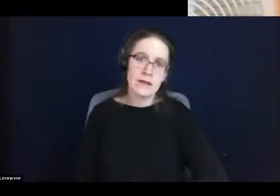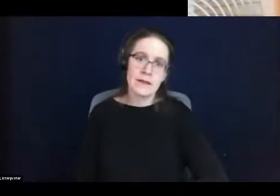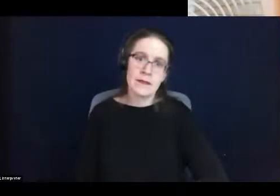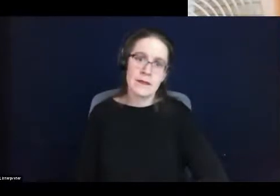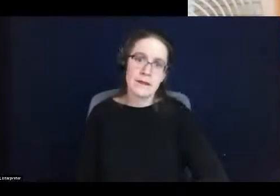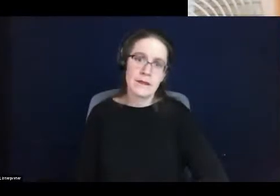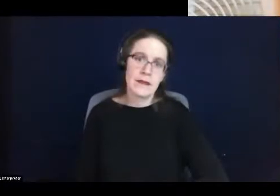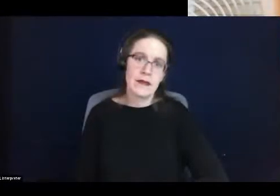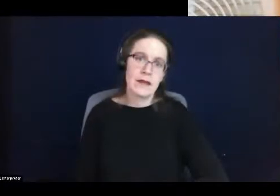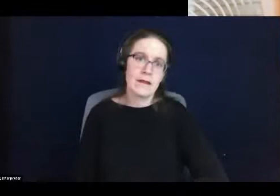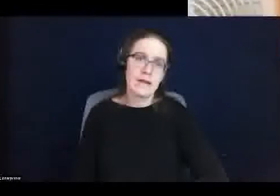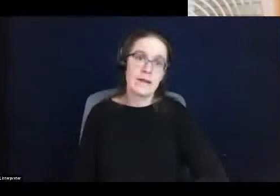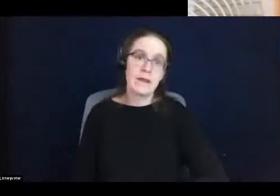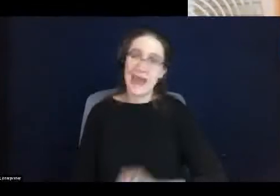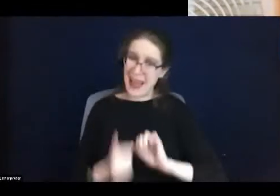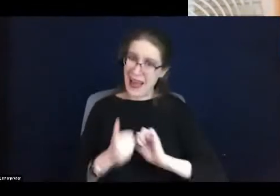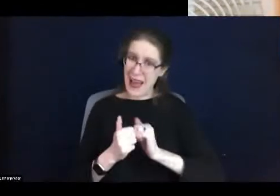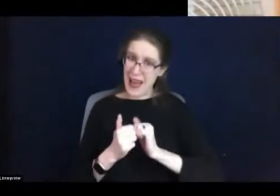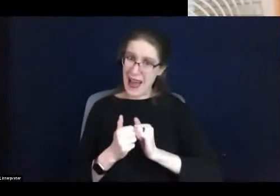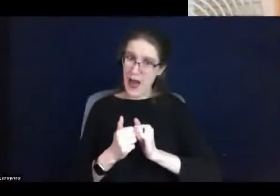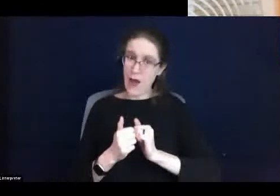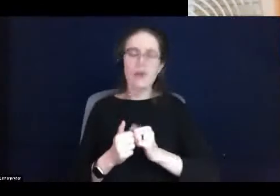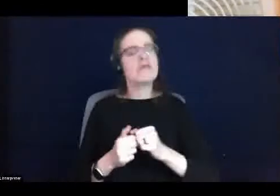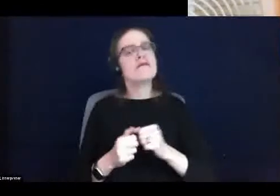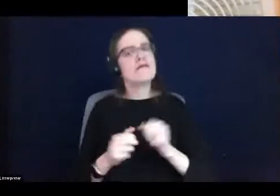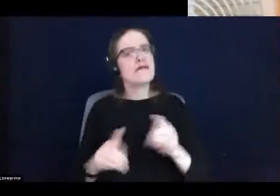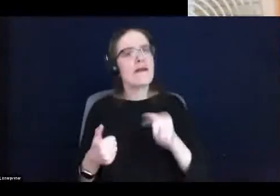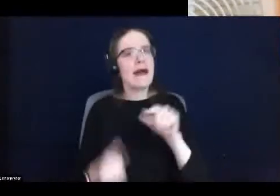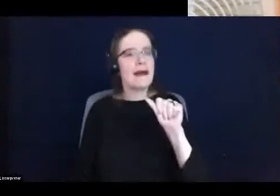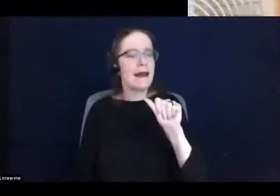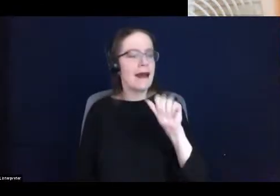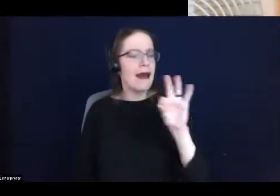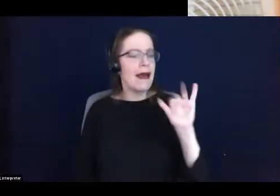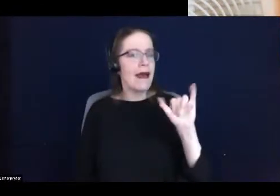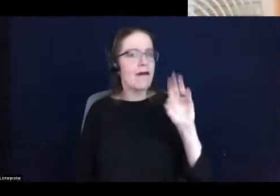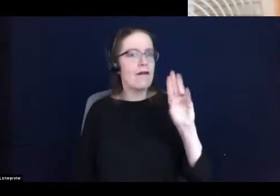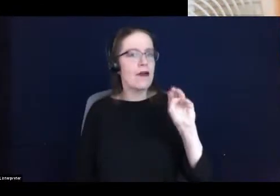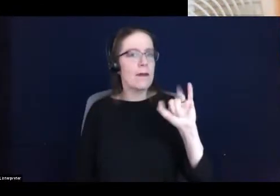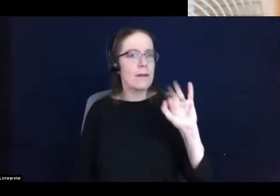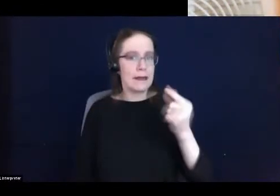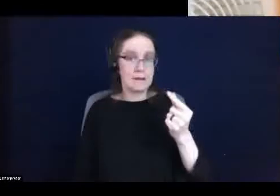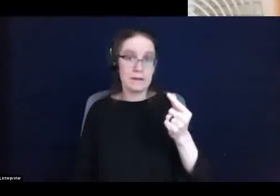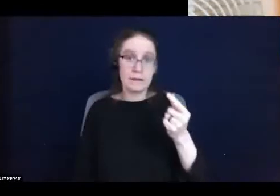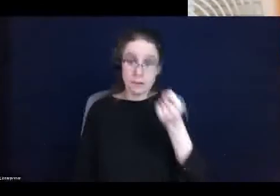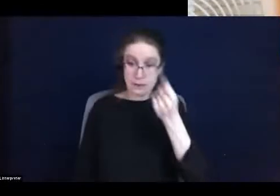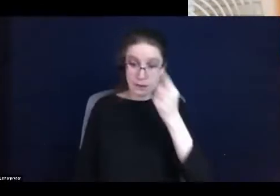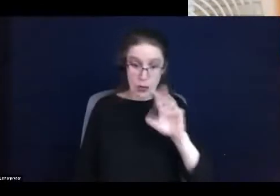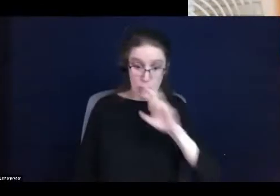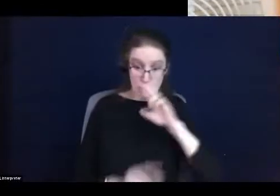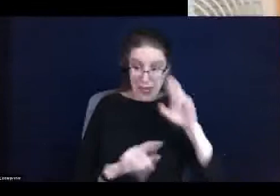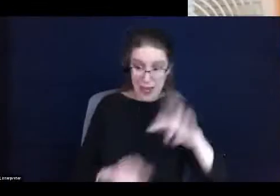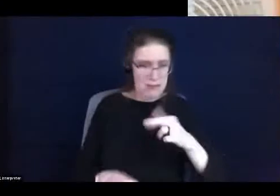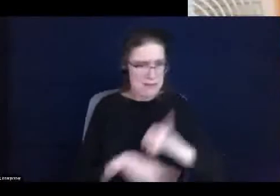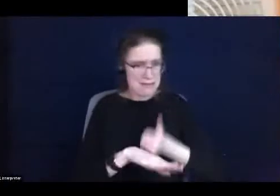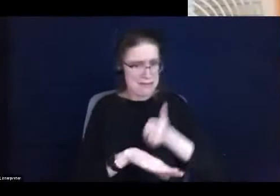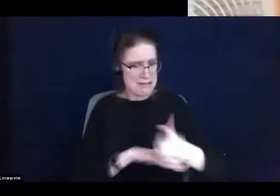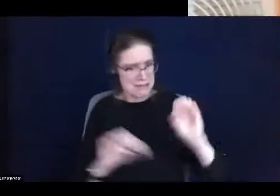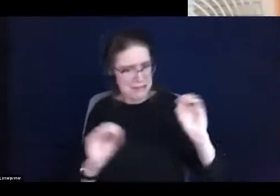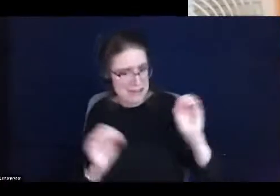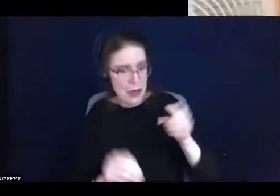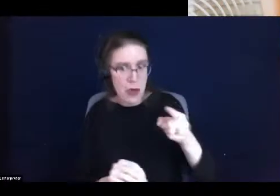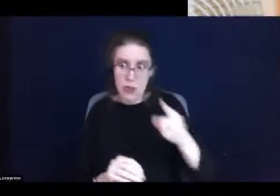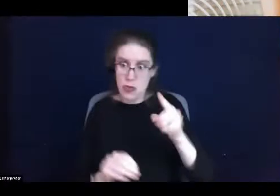And we can do this by affirming survivors in different ways. I don't blame you for how you reacted. You did what you needed to do to